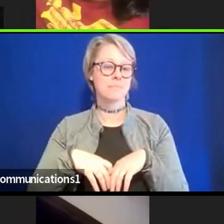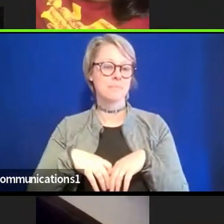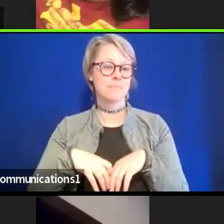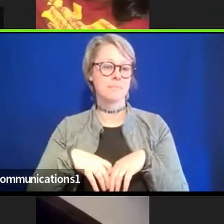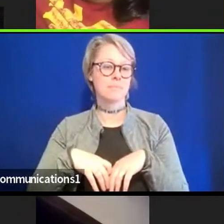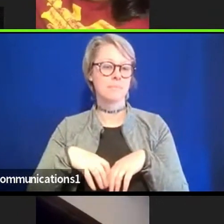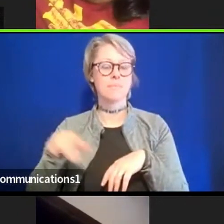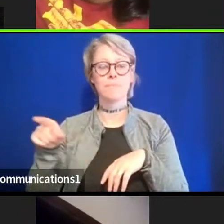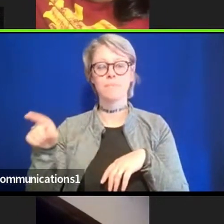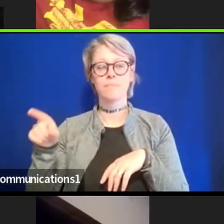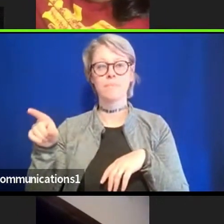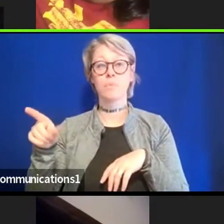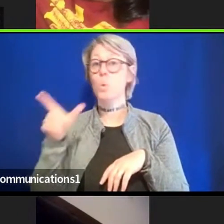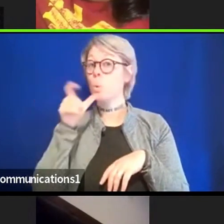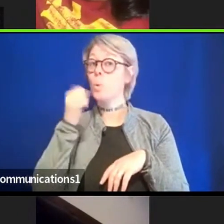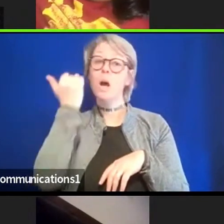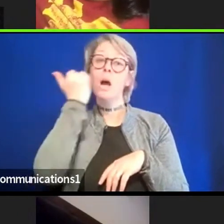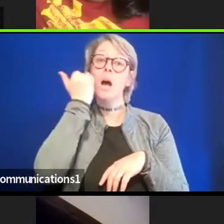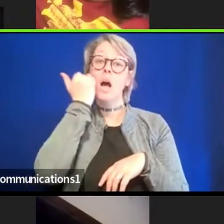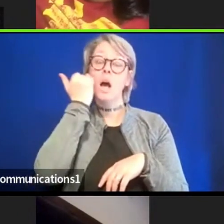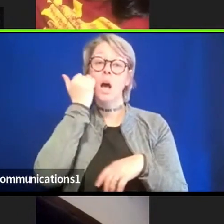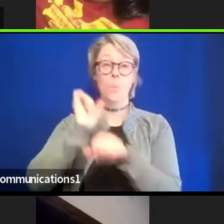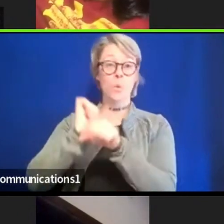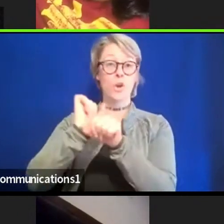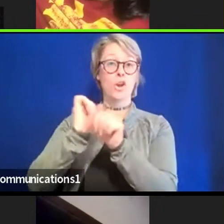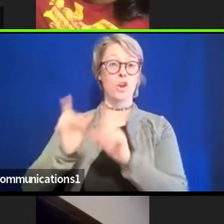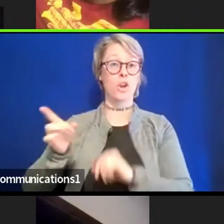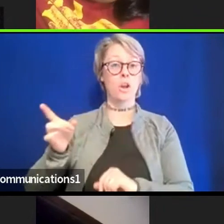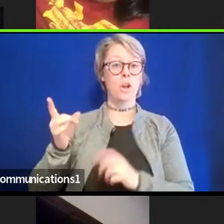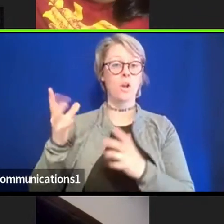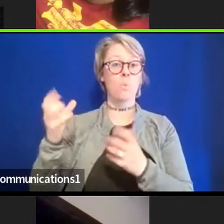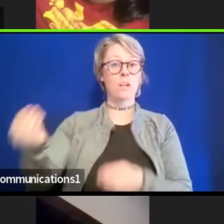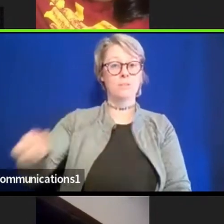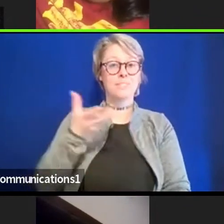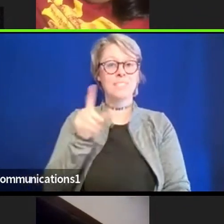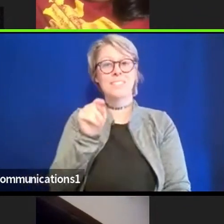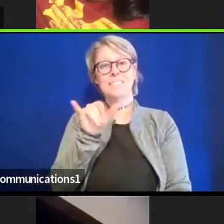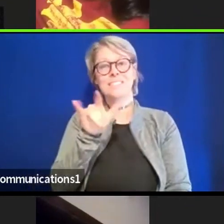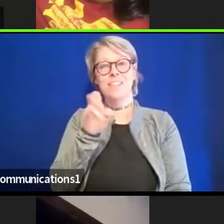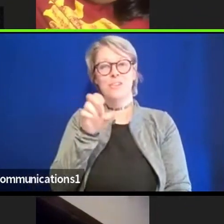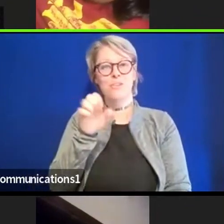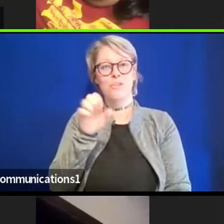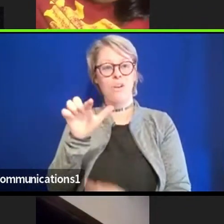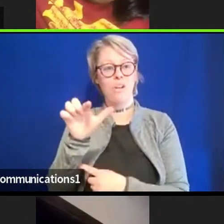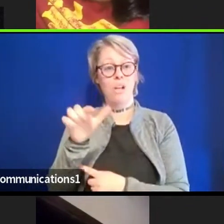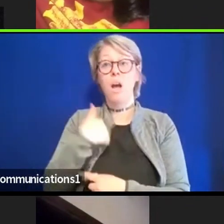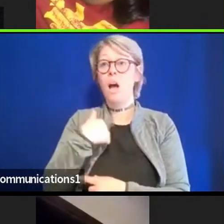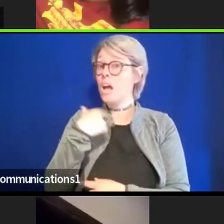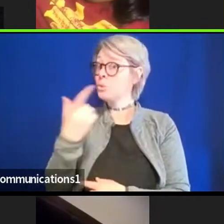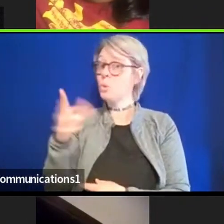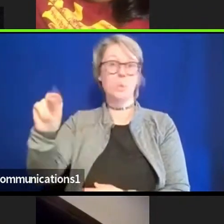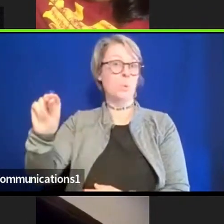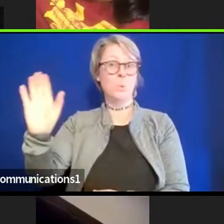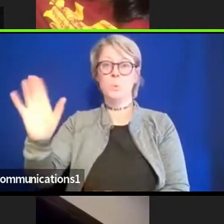The dental hygienist I had at the time wanted to give me Tylenol for the pain. I said to her